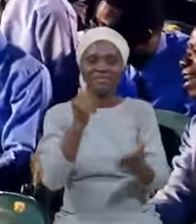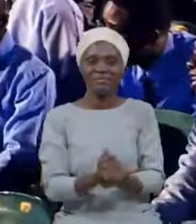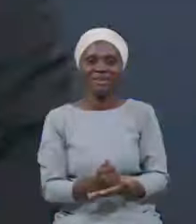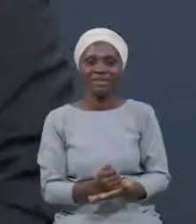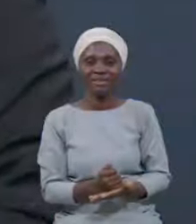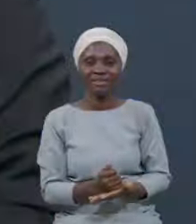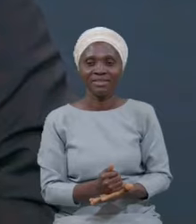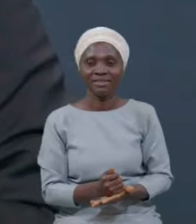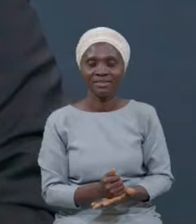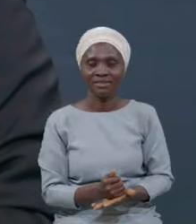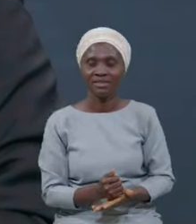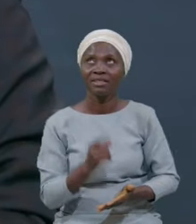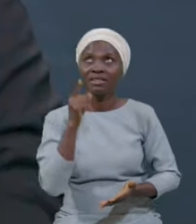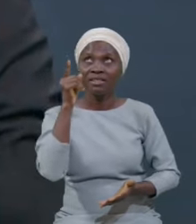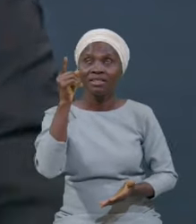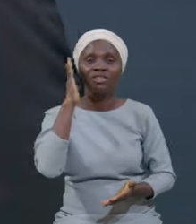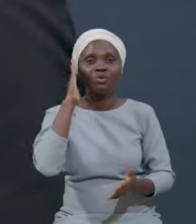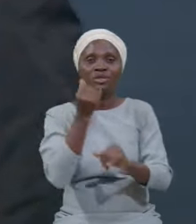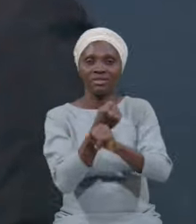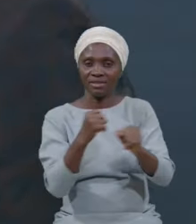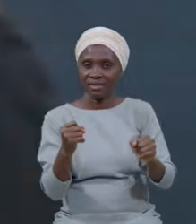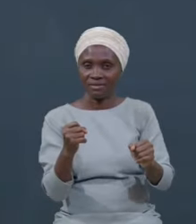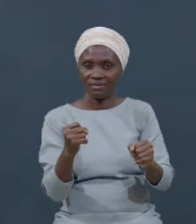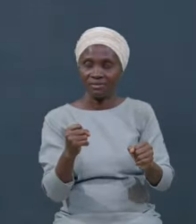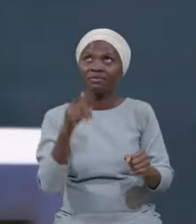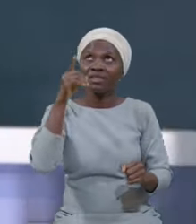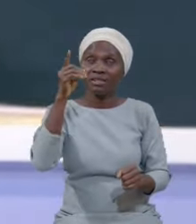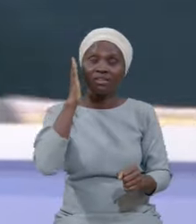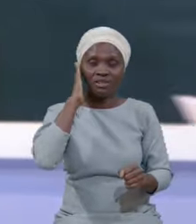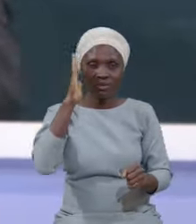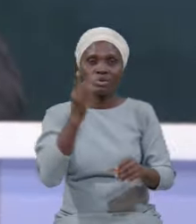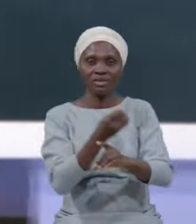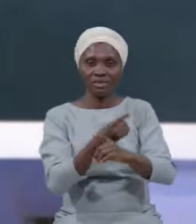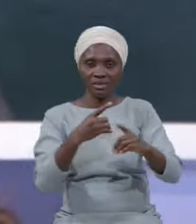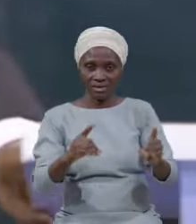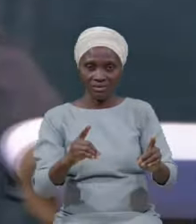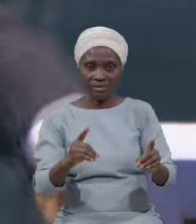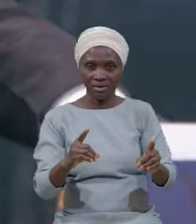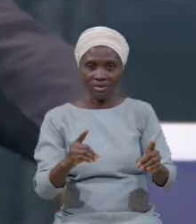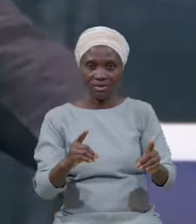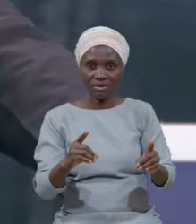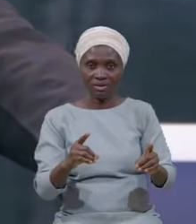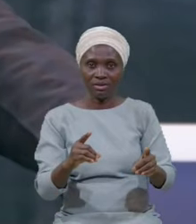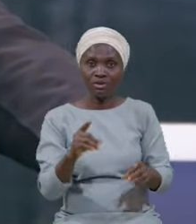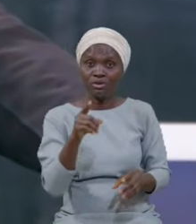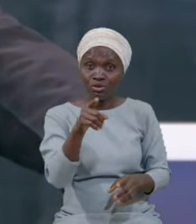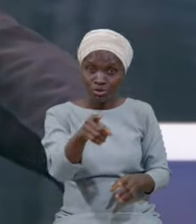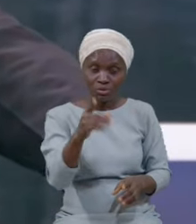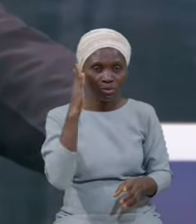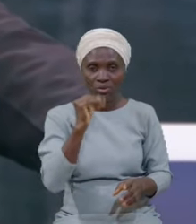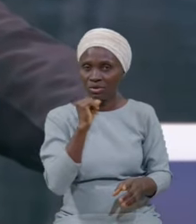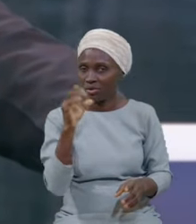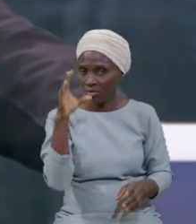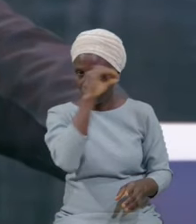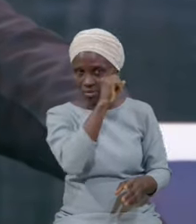Yes. He will save. Yes. He will deliver. Yes. You will not miss your miracle. You'll